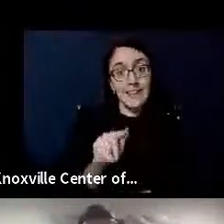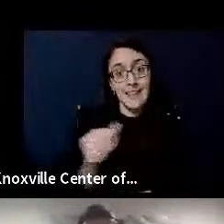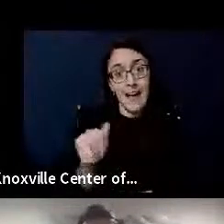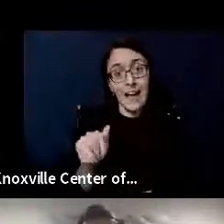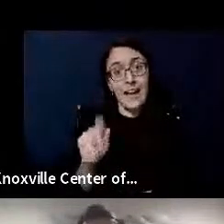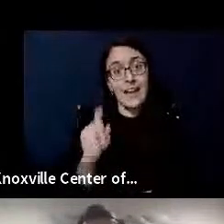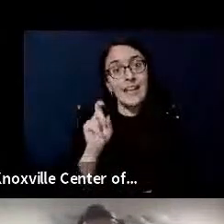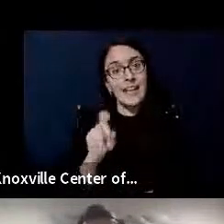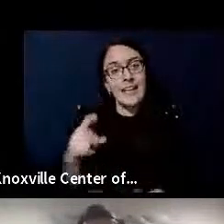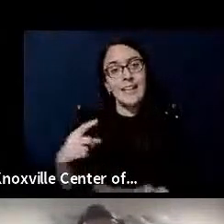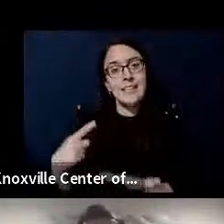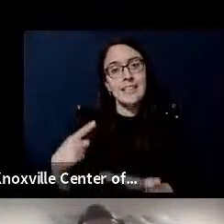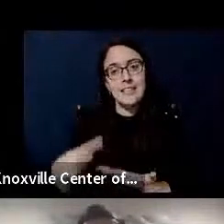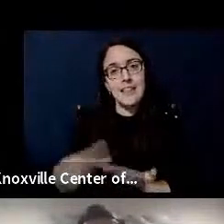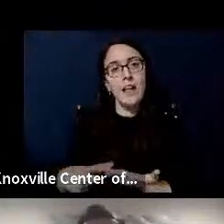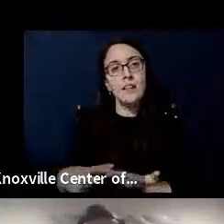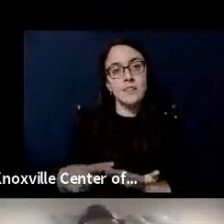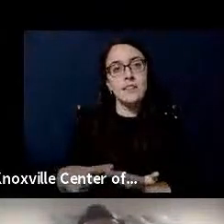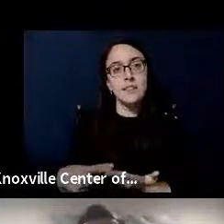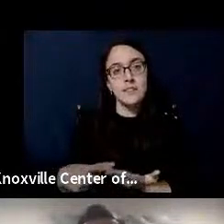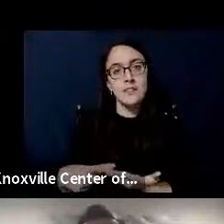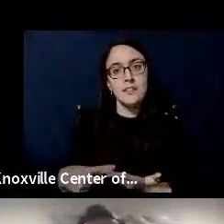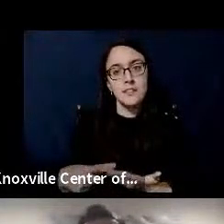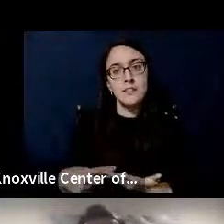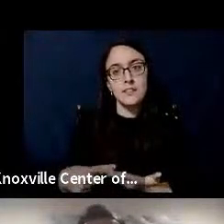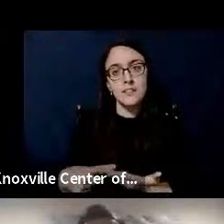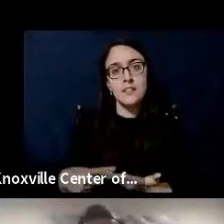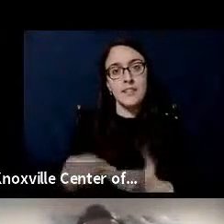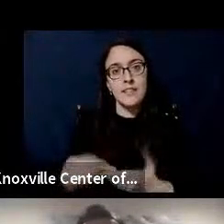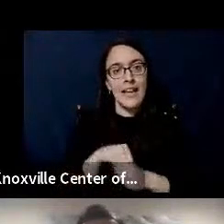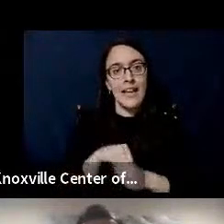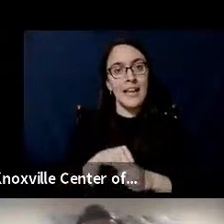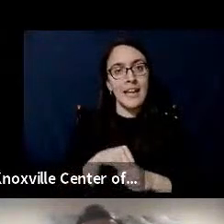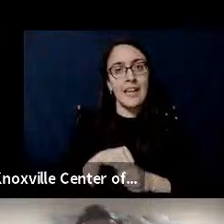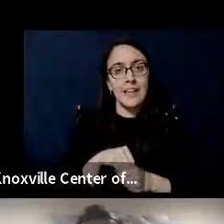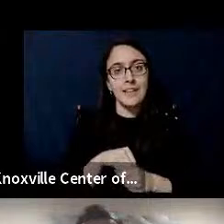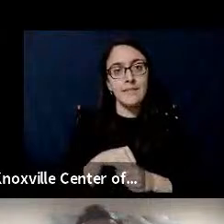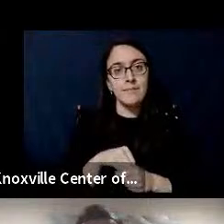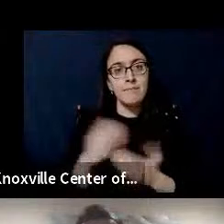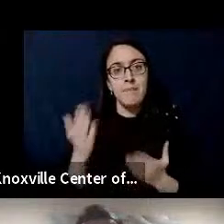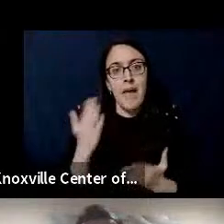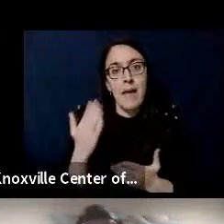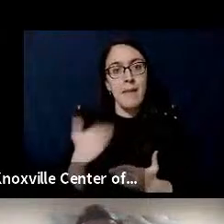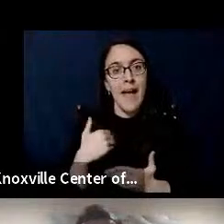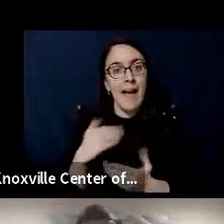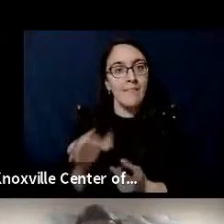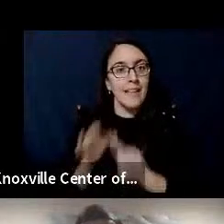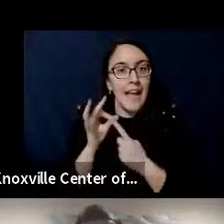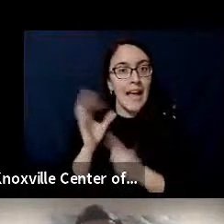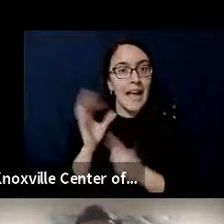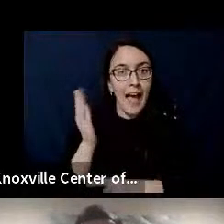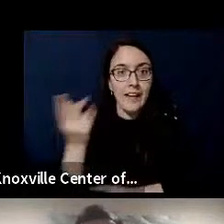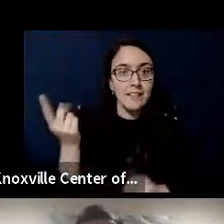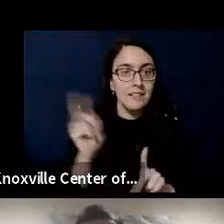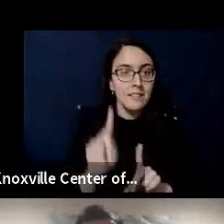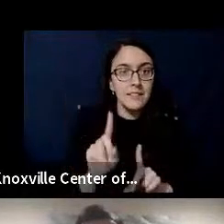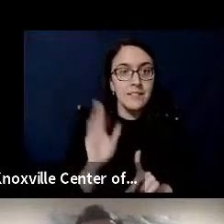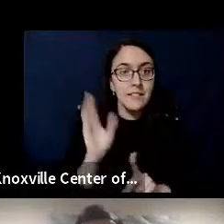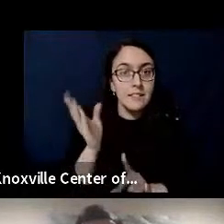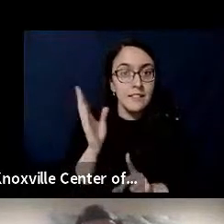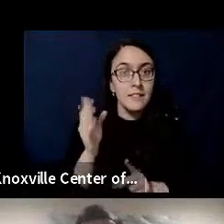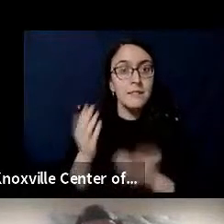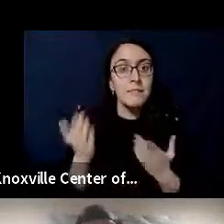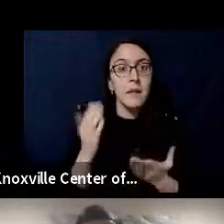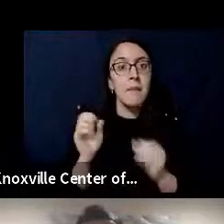have discussion and perhaps a series of guests, or a guest at one point may be able to help us clarify